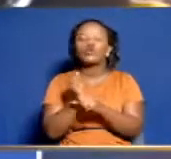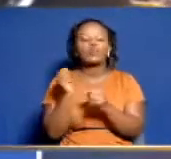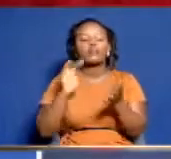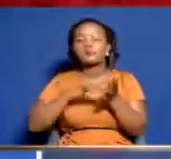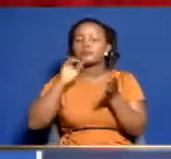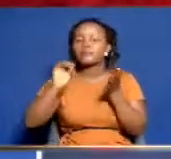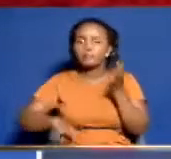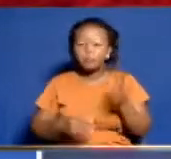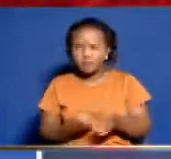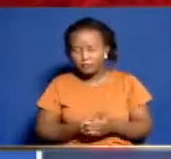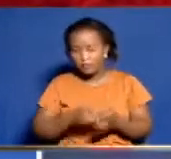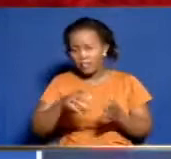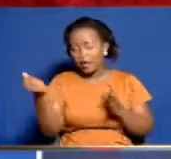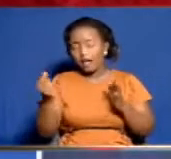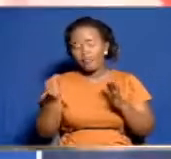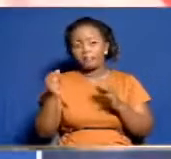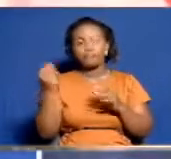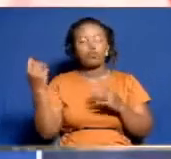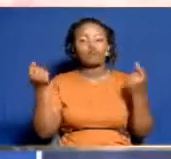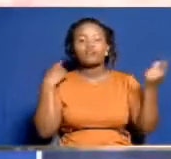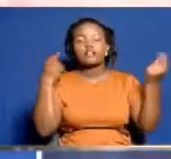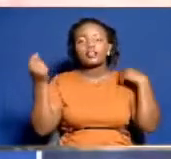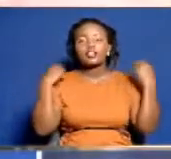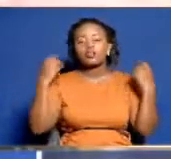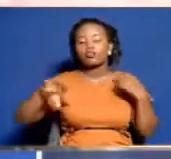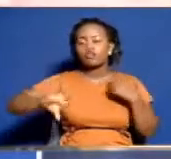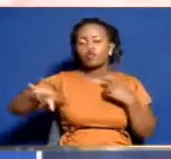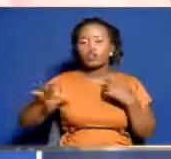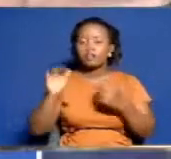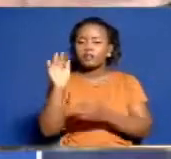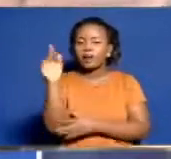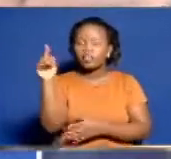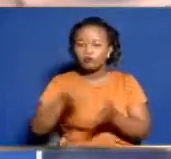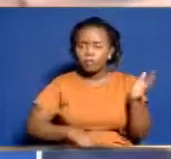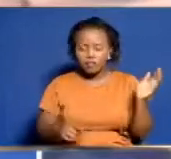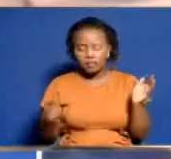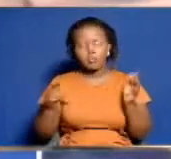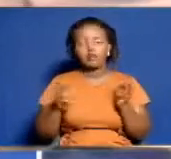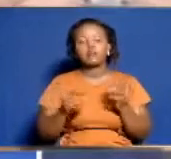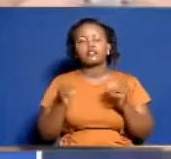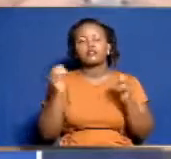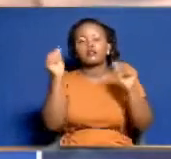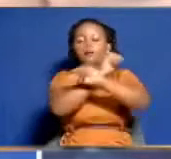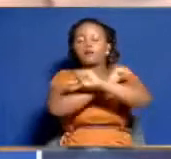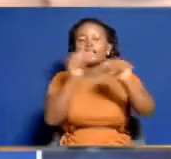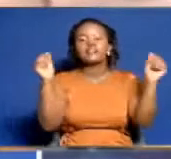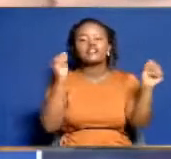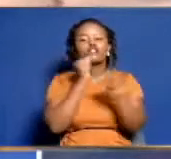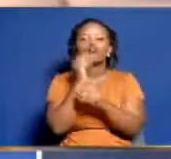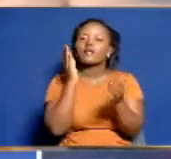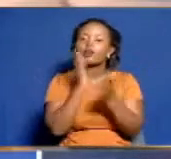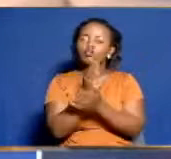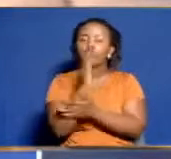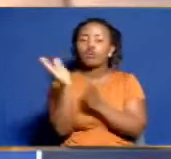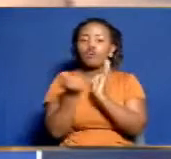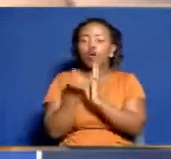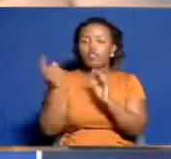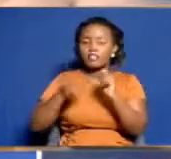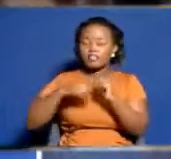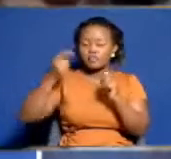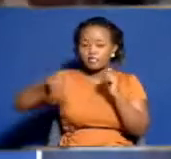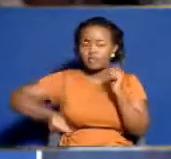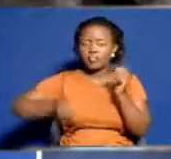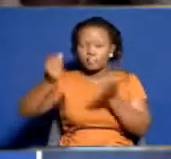Kericho County have called on President Uhuru Kenyatta to rescind his decision on the 6th Court of Appeal judges whose appointment was